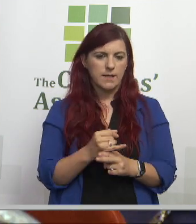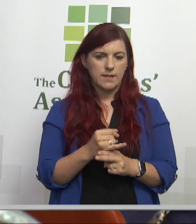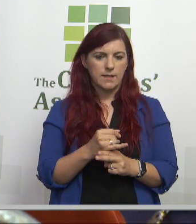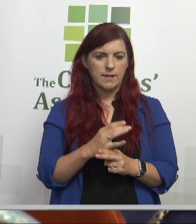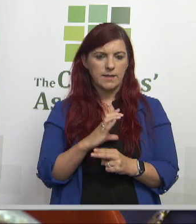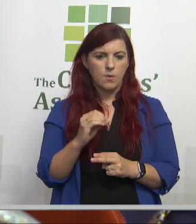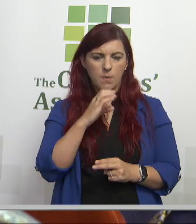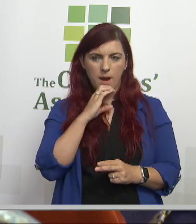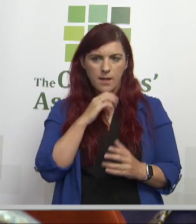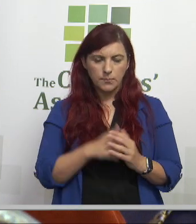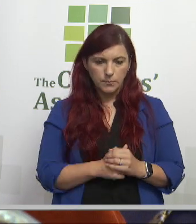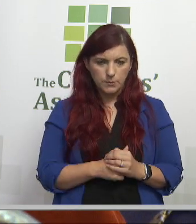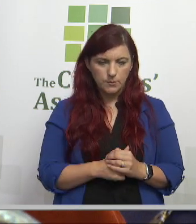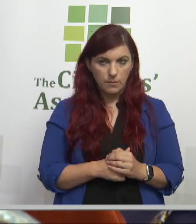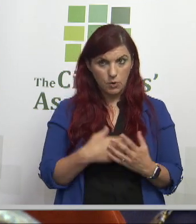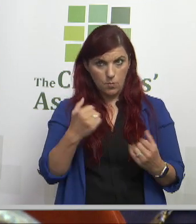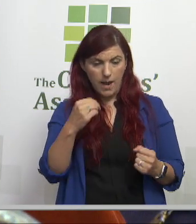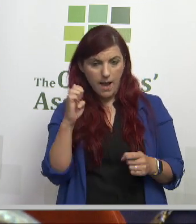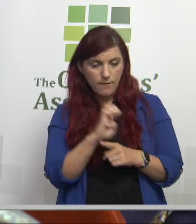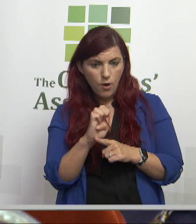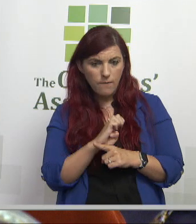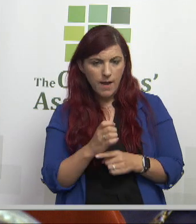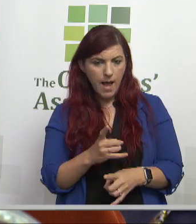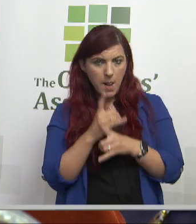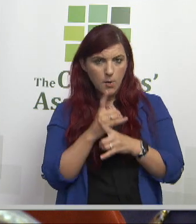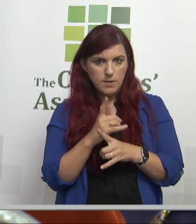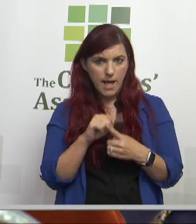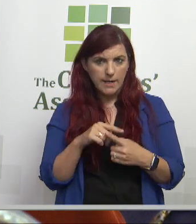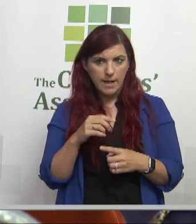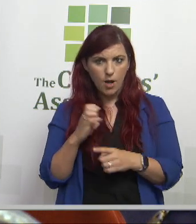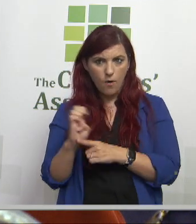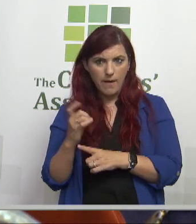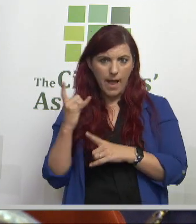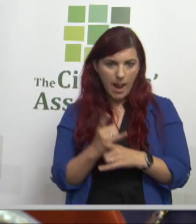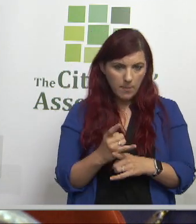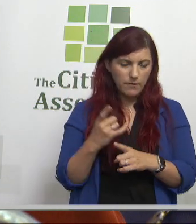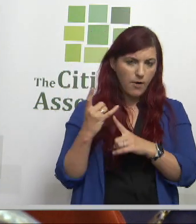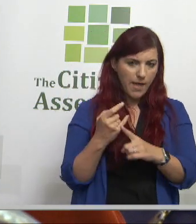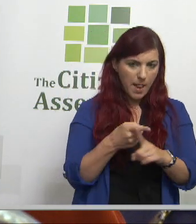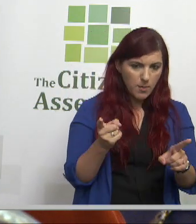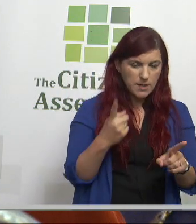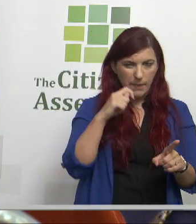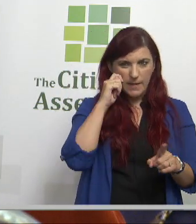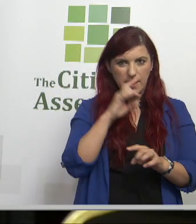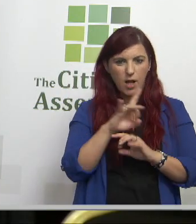helpers. But are there enough helpers? And are there enough help for the helpers? These are the questions I think that we're looking